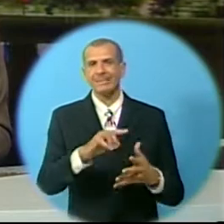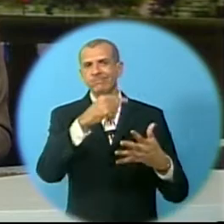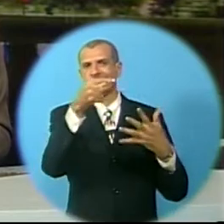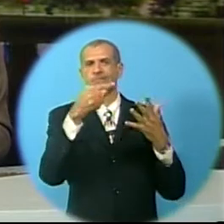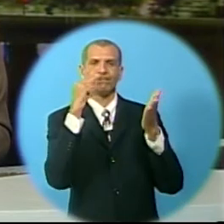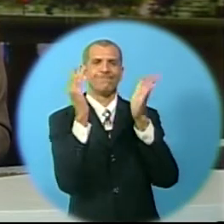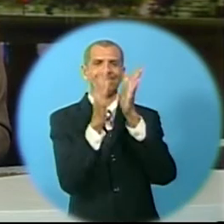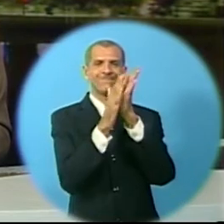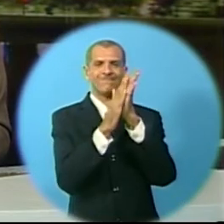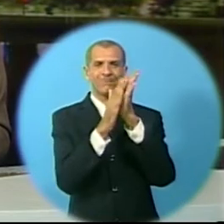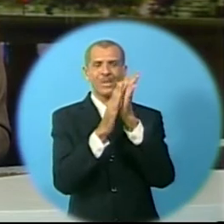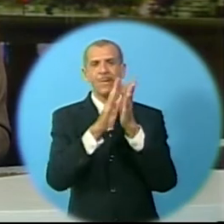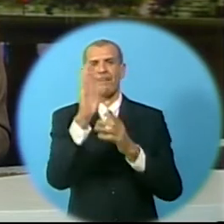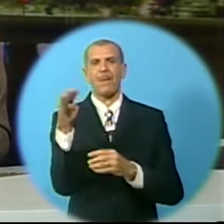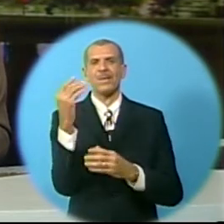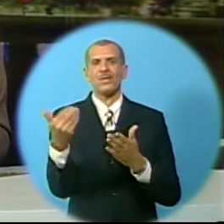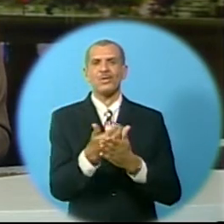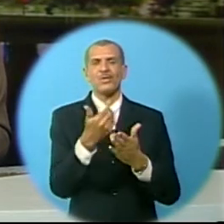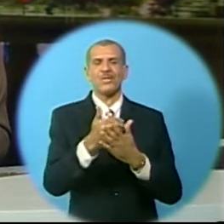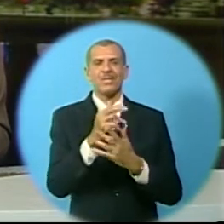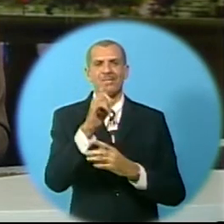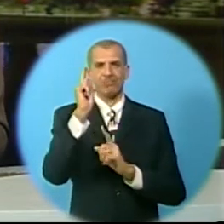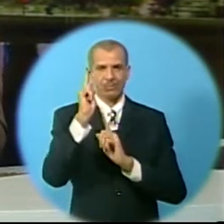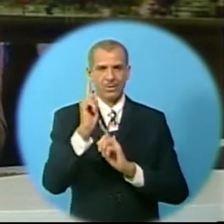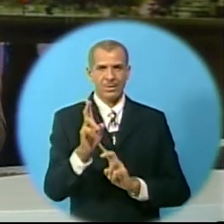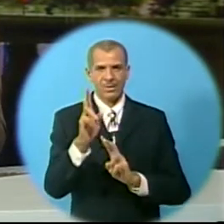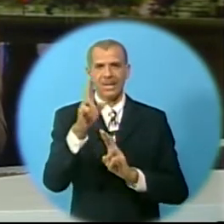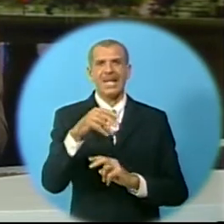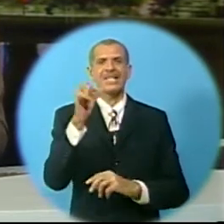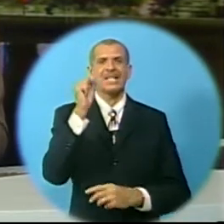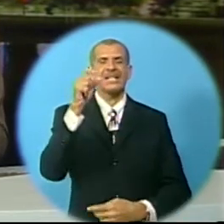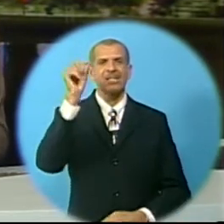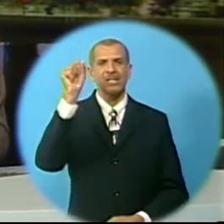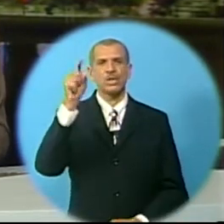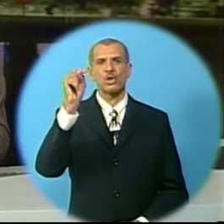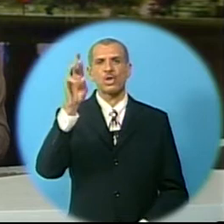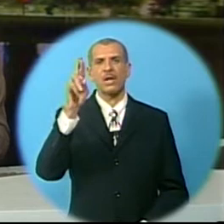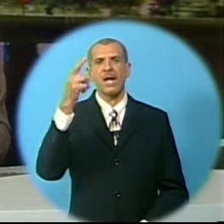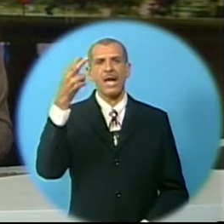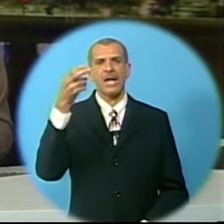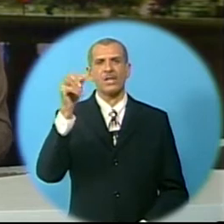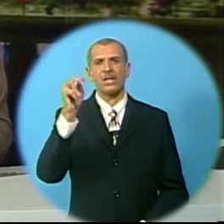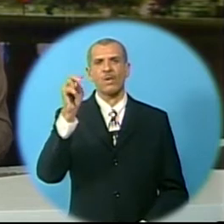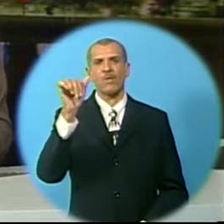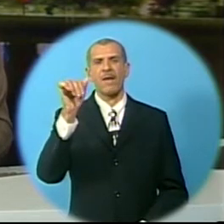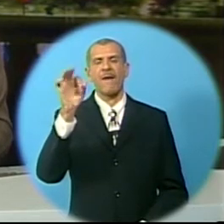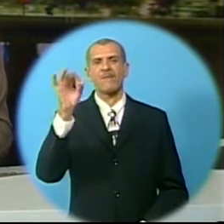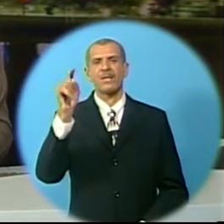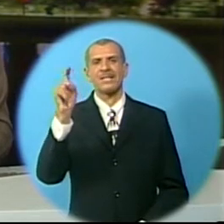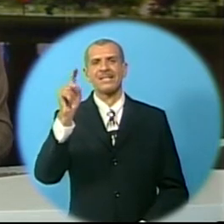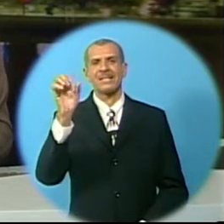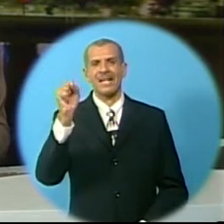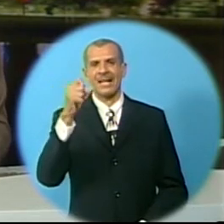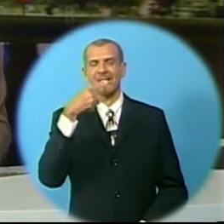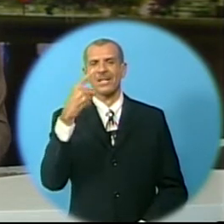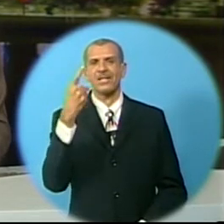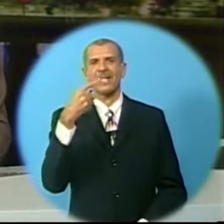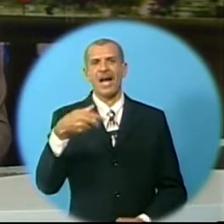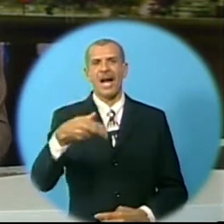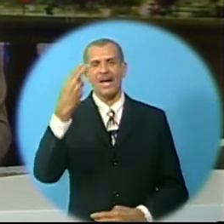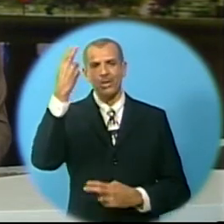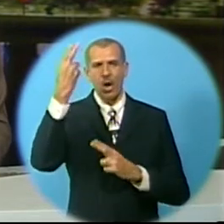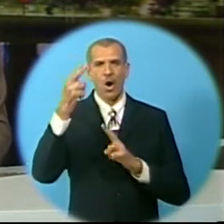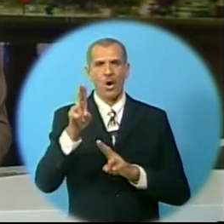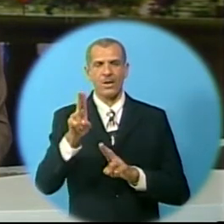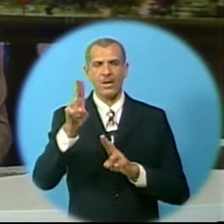Tributes were paid to Barbados' newest knight, Senator Professor Sir Henry Fraser, who was conferred with the country's highest